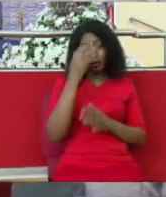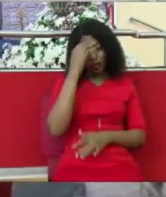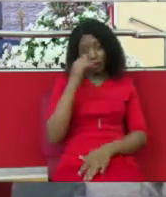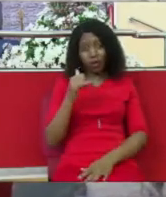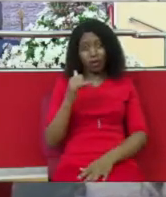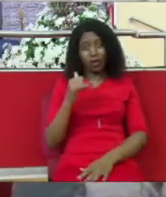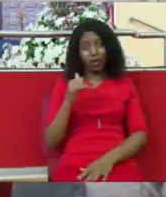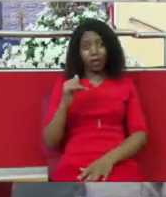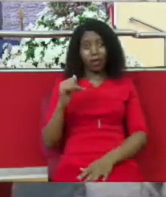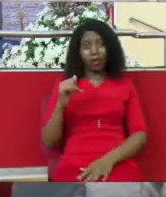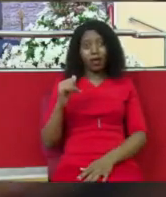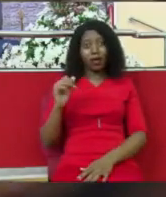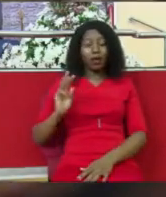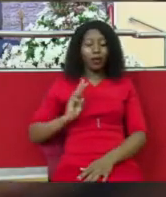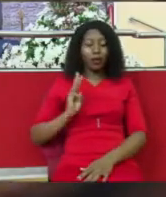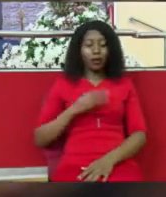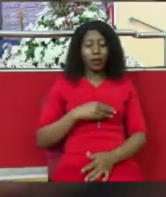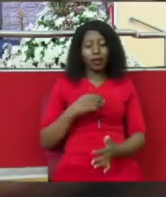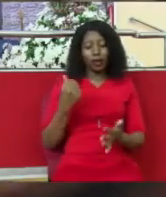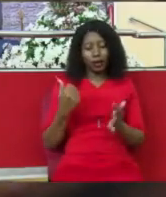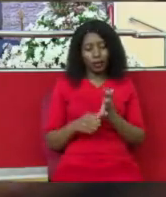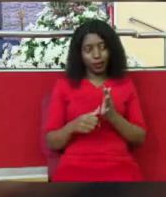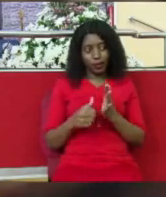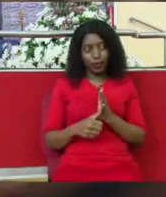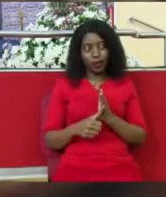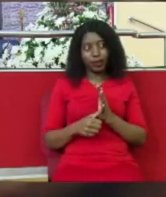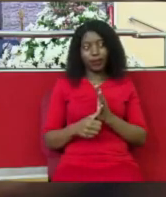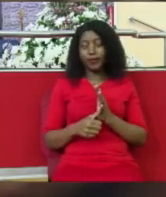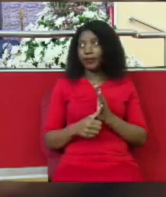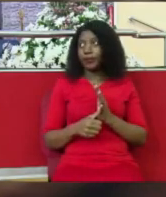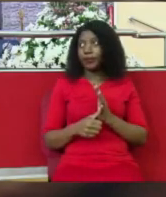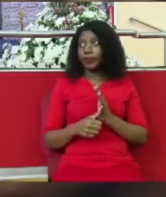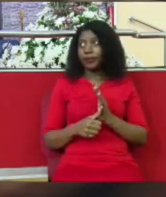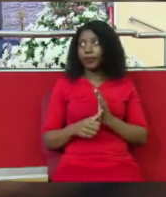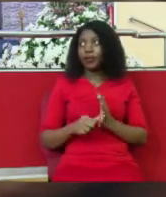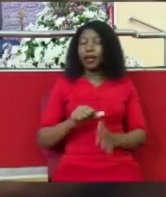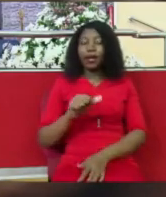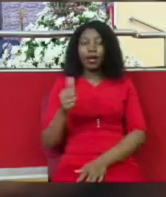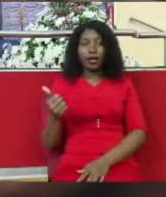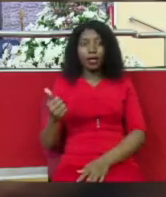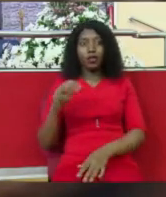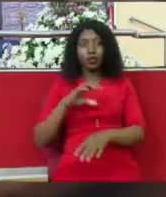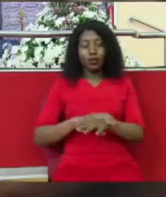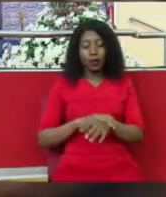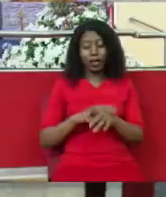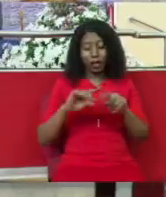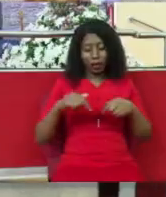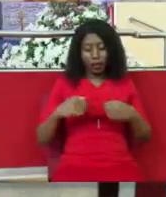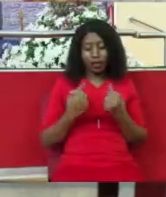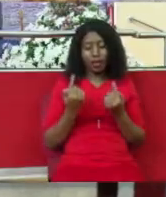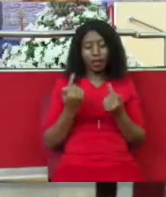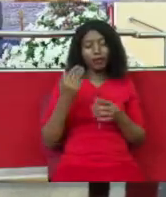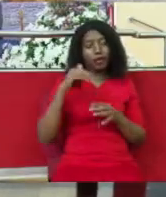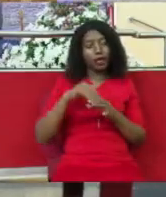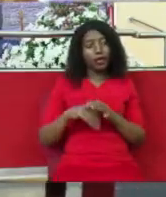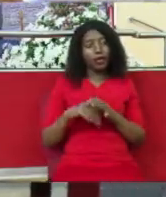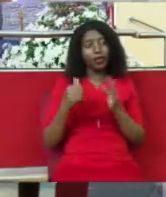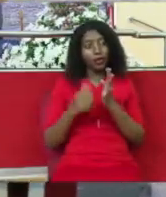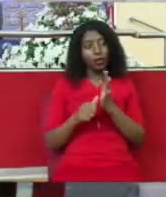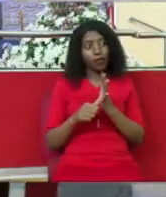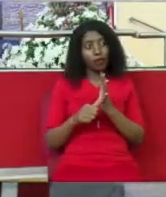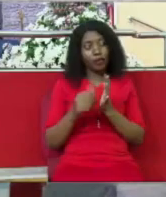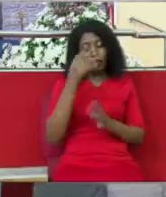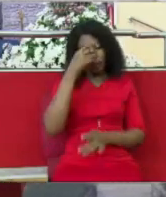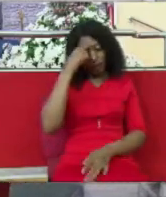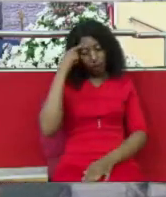Or worse still, there are those of us who find ourselves into a storm because of who is in our boat.